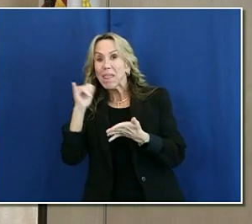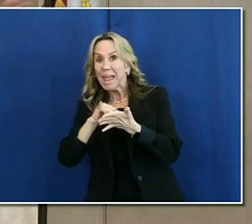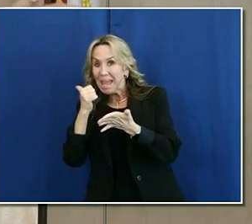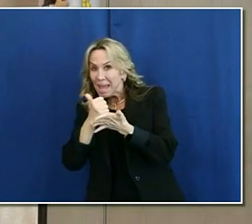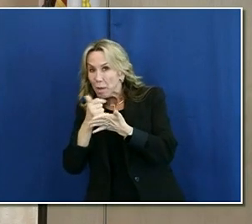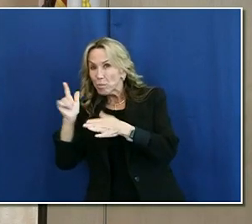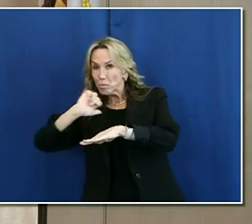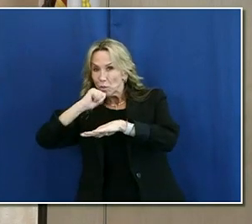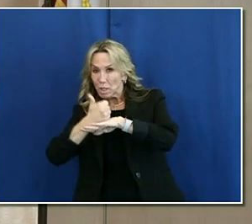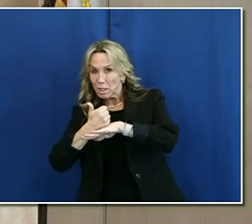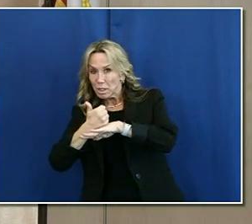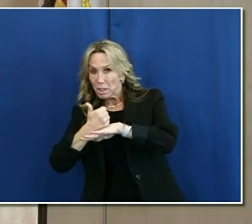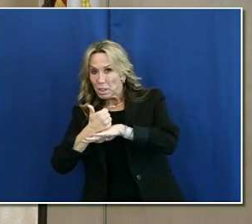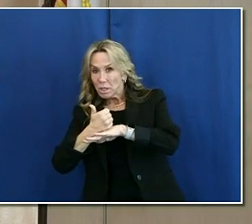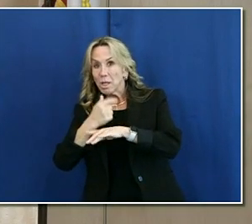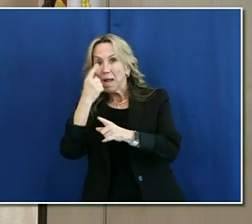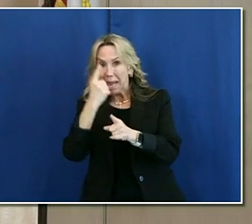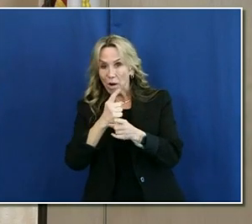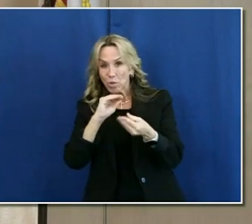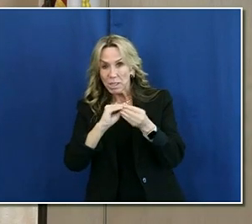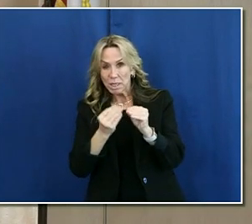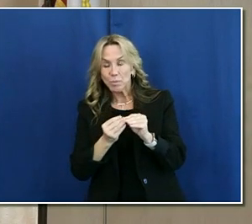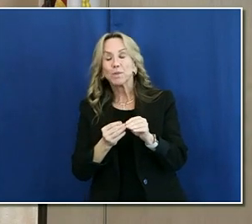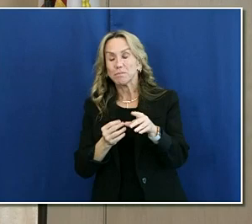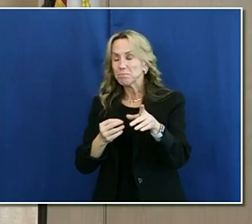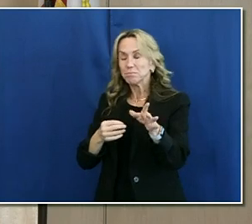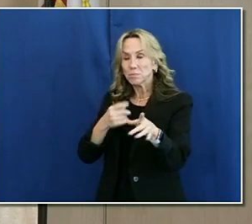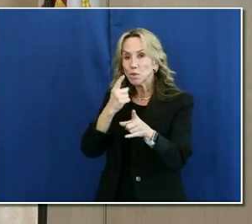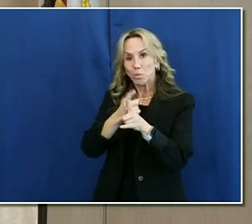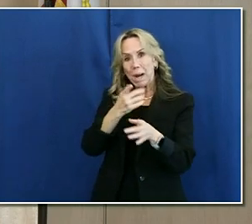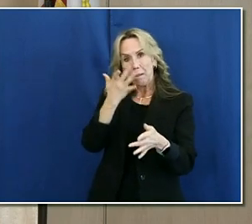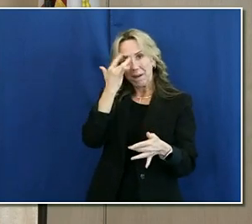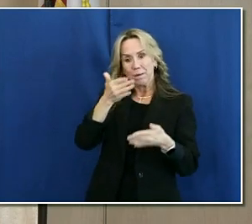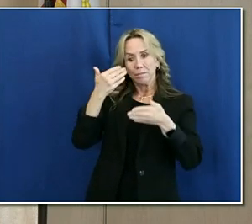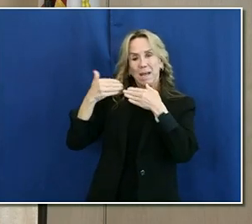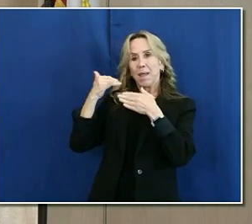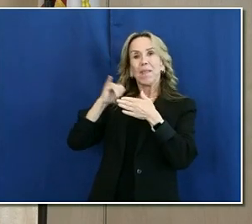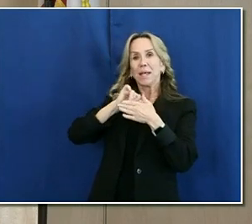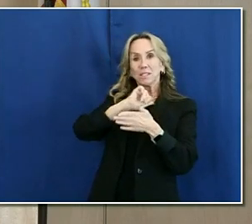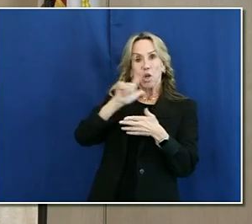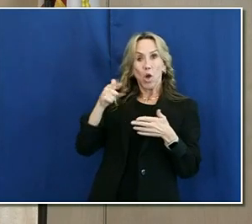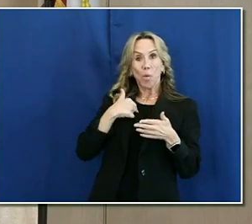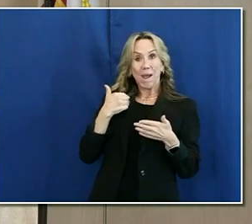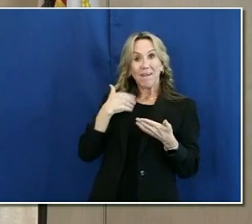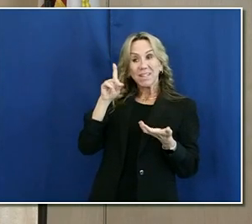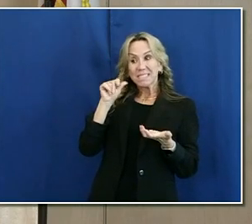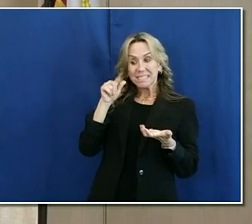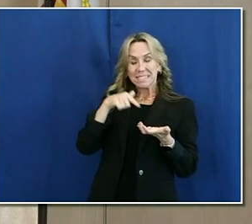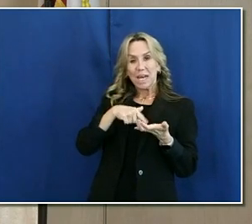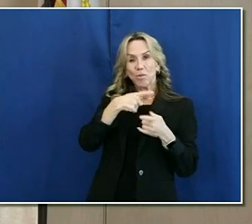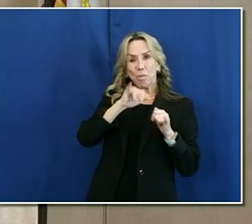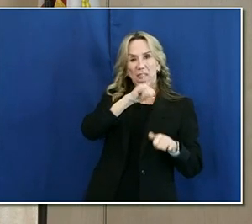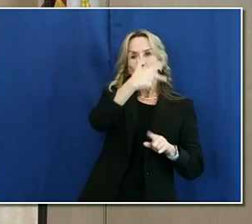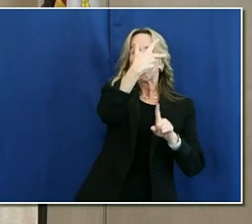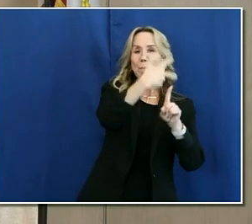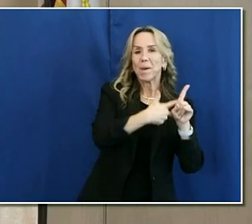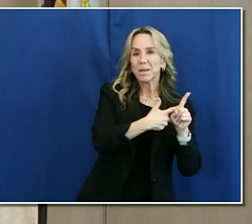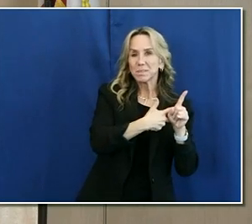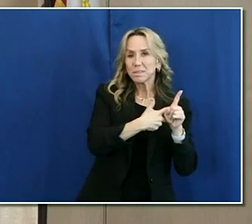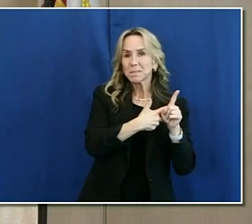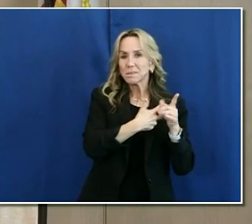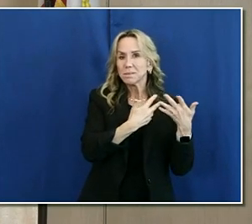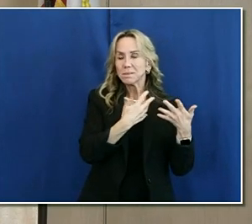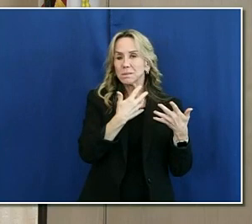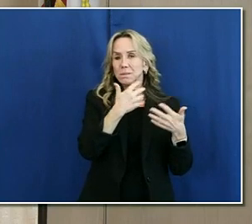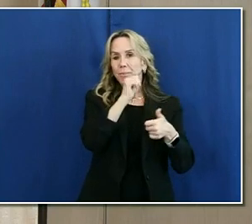based on what we knew, which were the outbreaks for those past 3 months. So now going forward, obviously with